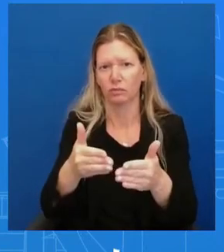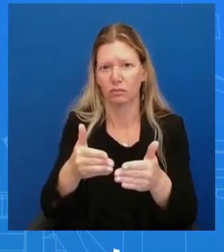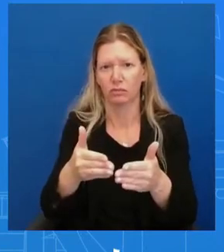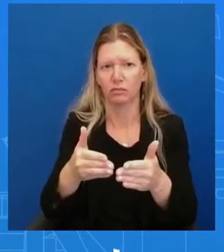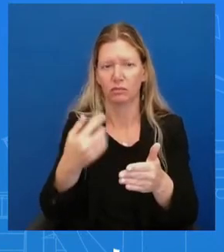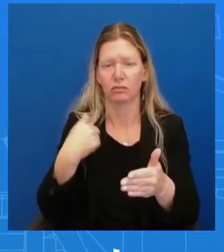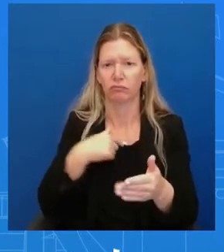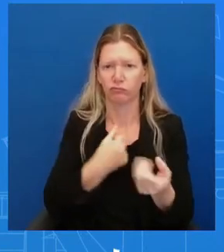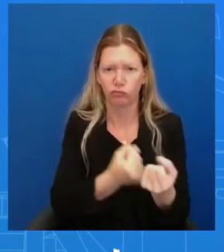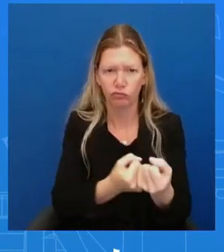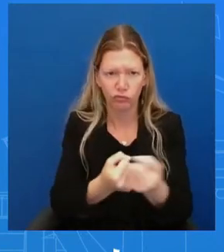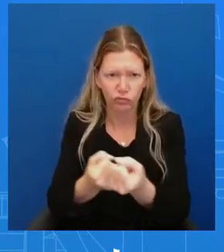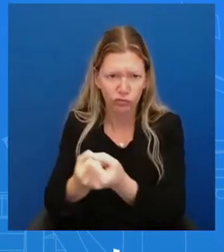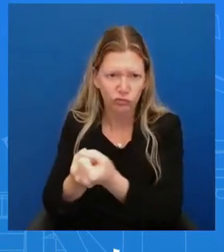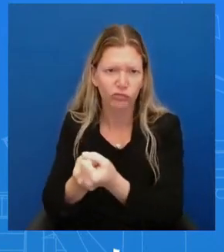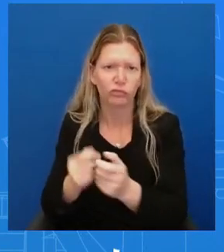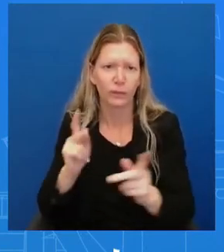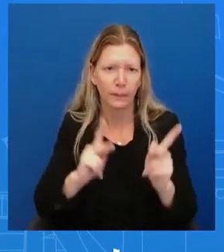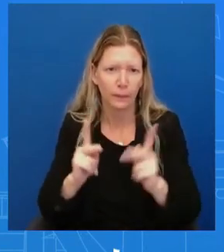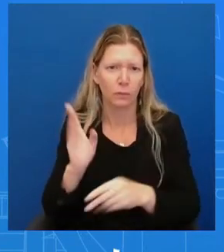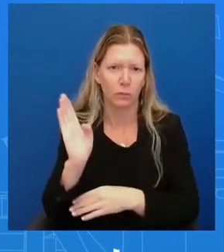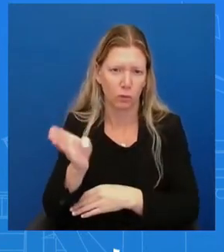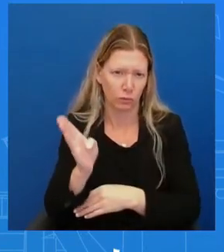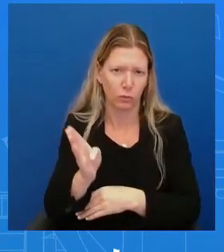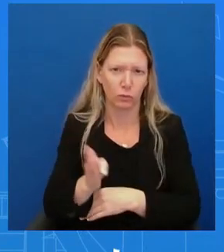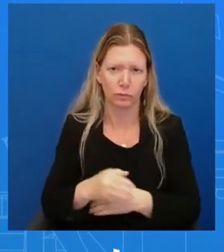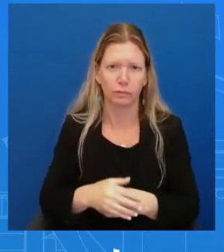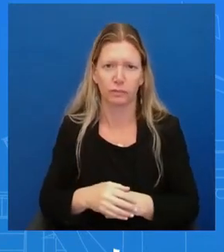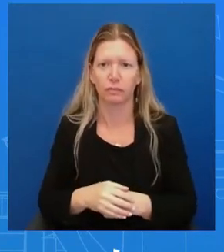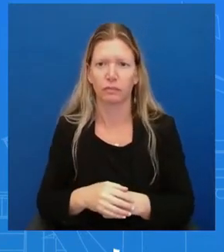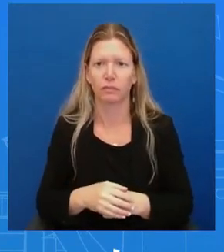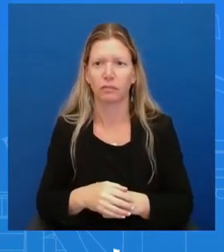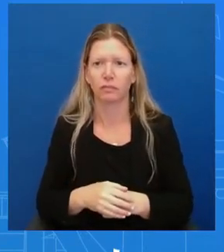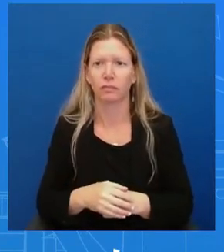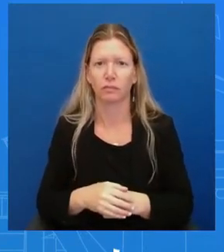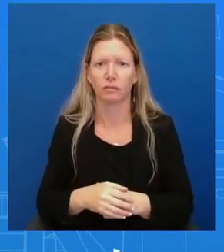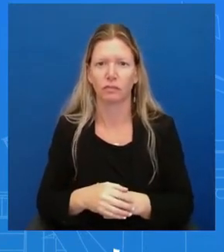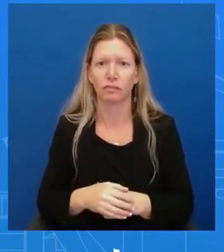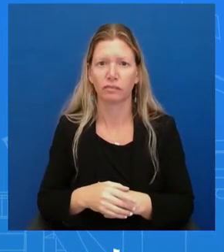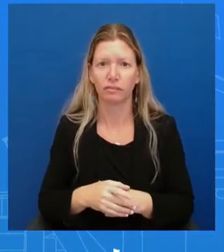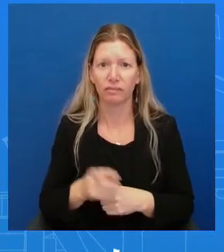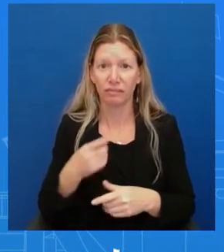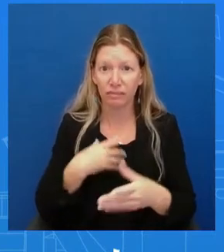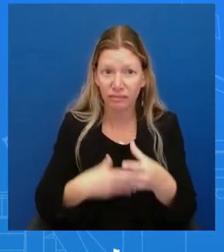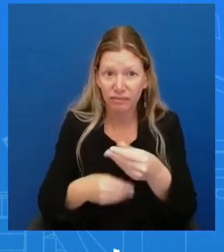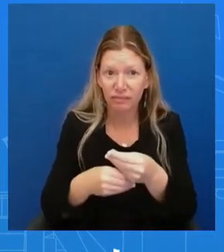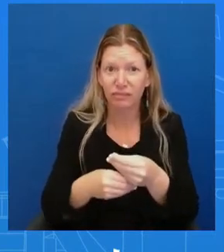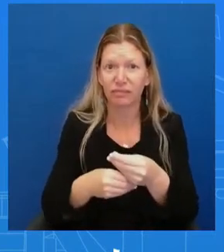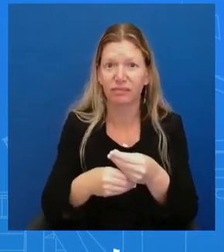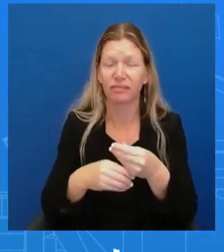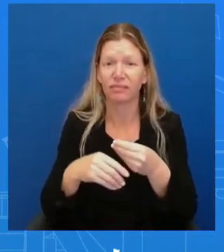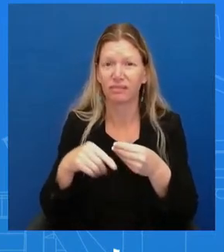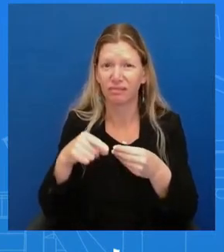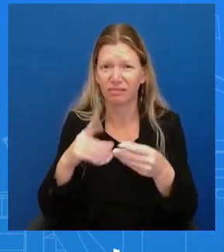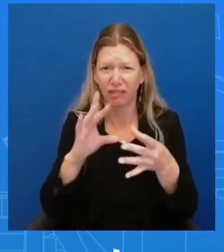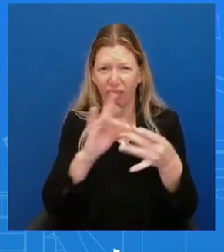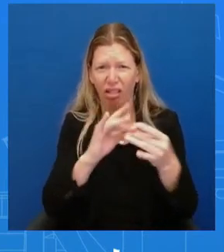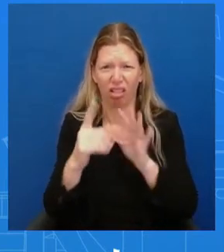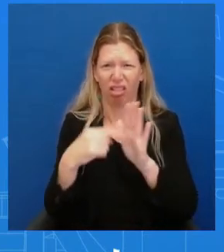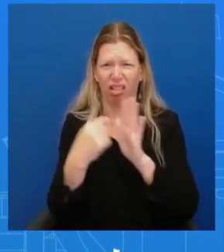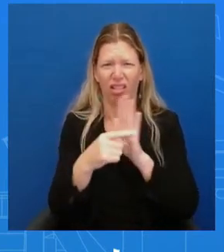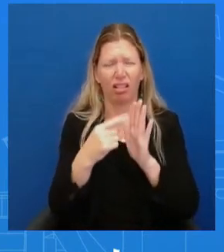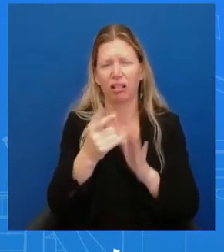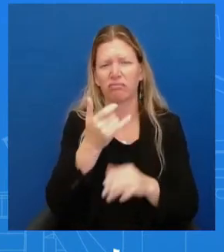I will add that these claims are baseless, and they're just wrong. They're just wrong. And we're not going to let